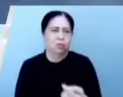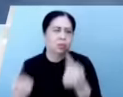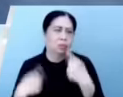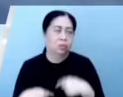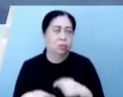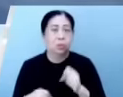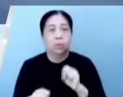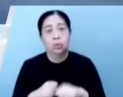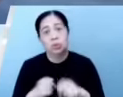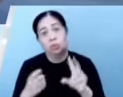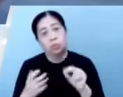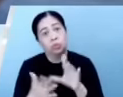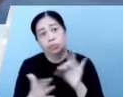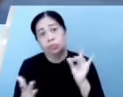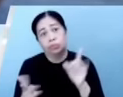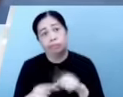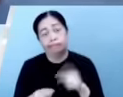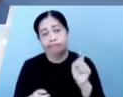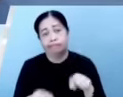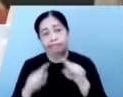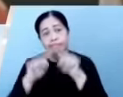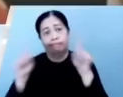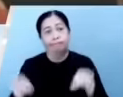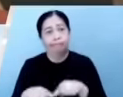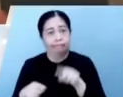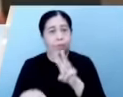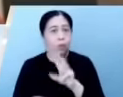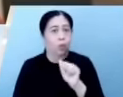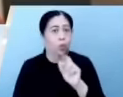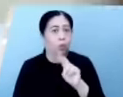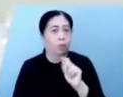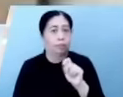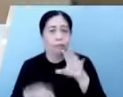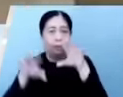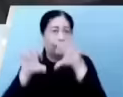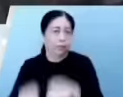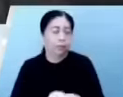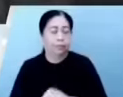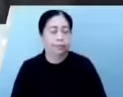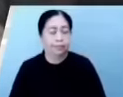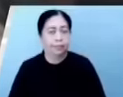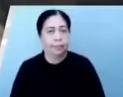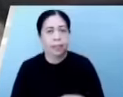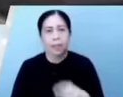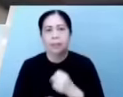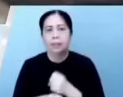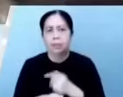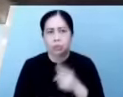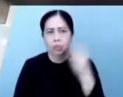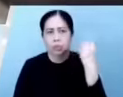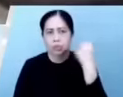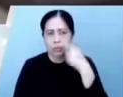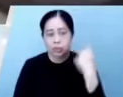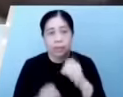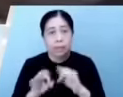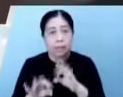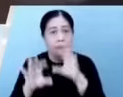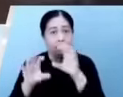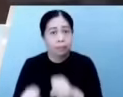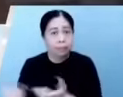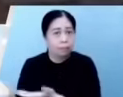no other choice but to issue the warrant of arrest. Paniniguro ni Zubiri, oras na maaresto at dalhin sa